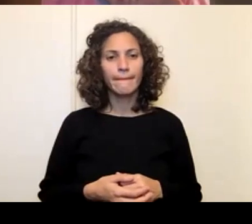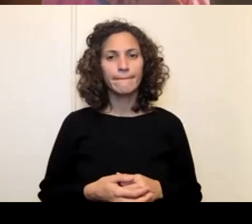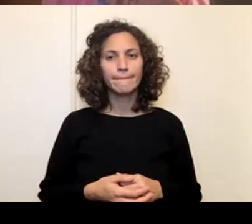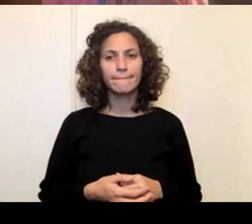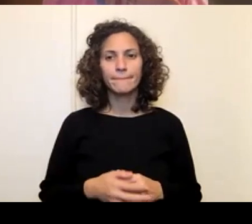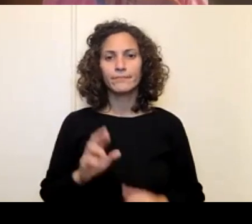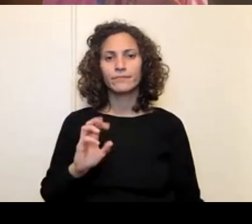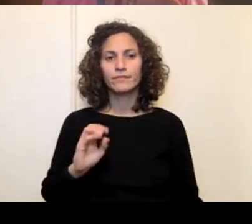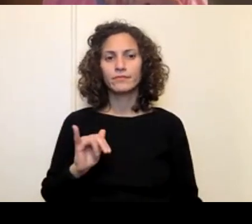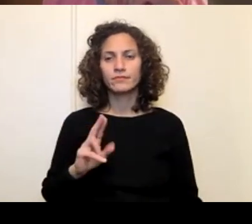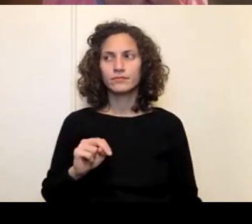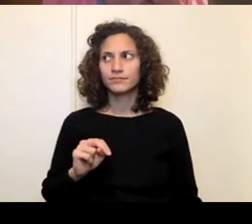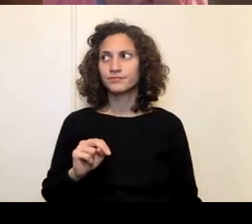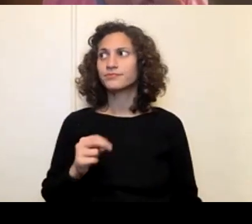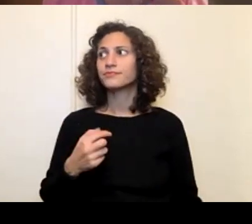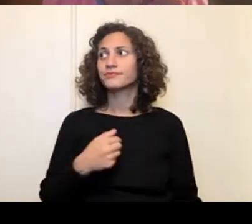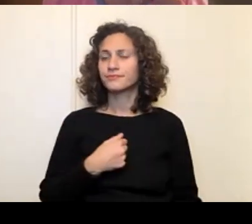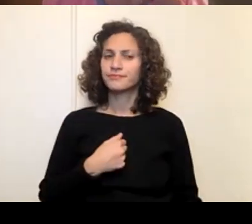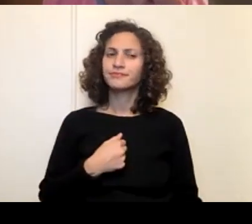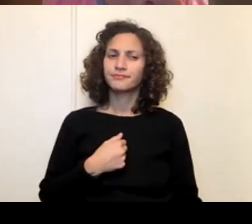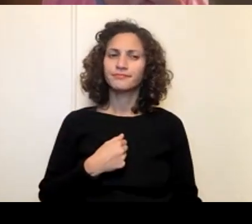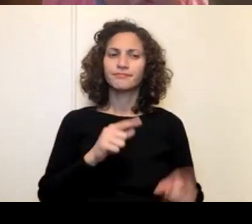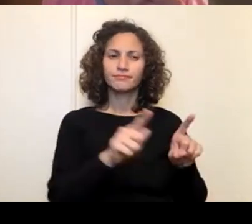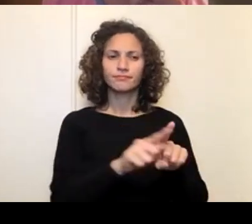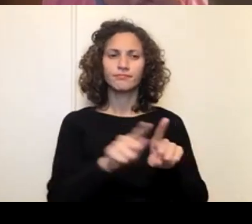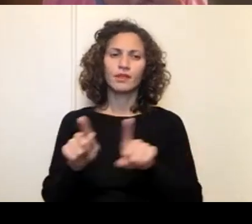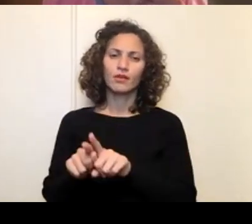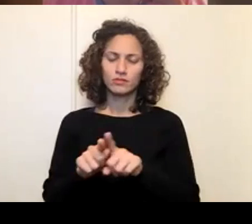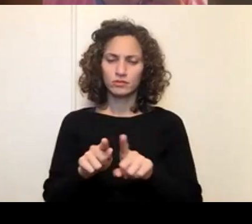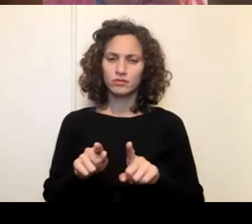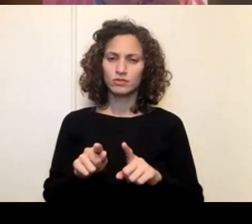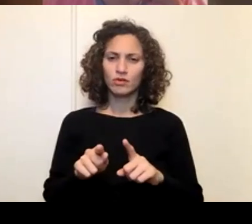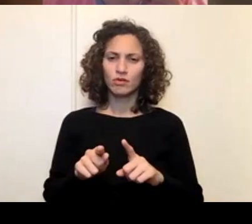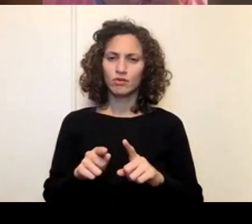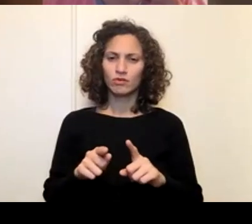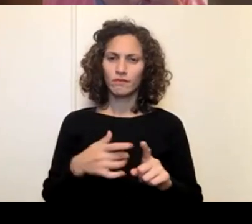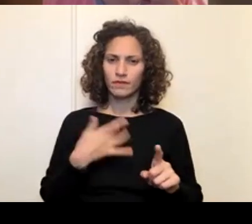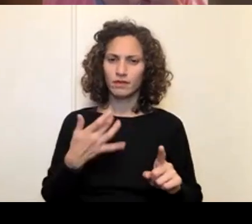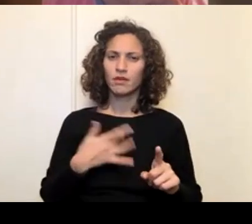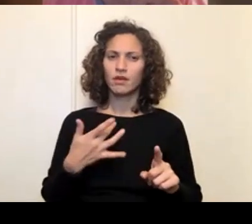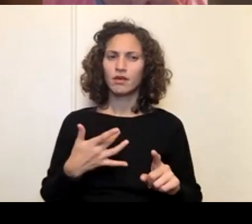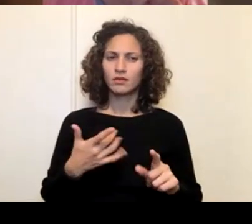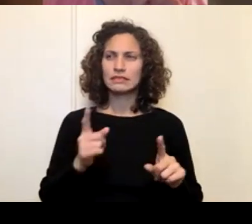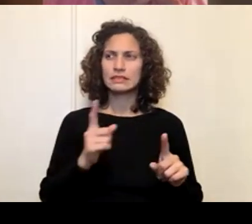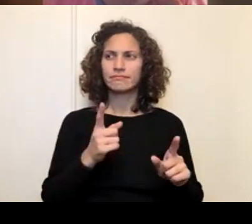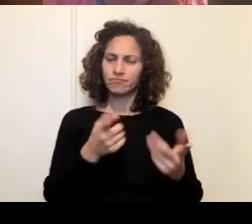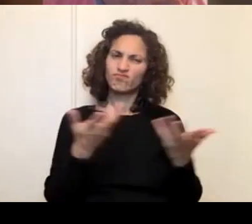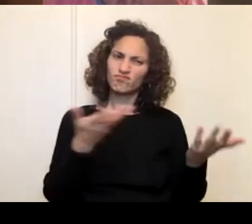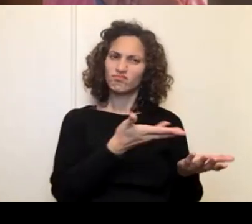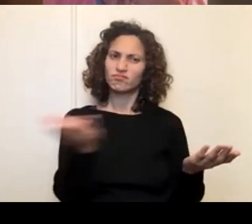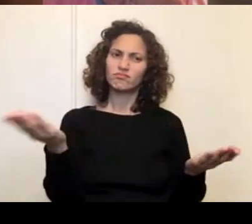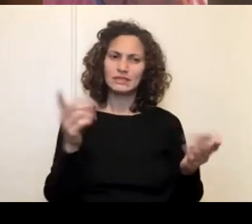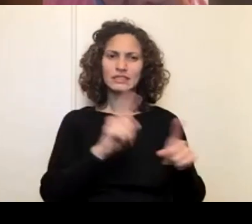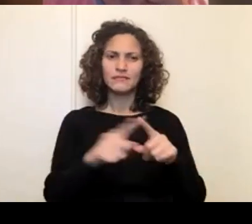I also find that there's there's different ways to educate too,